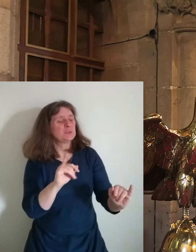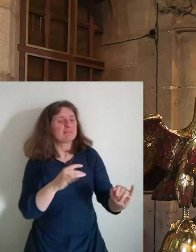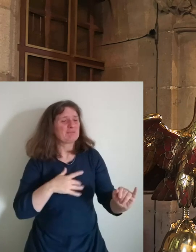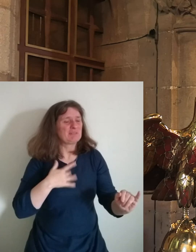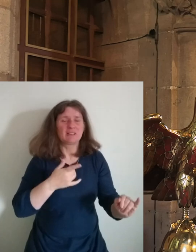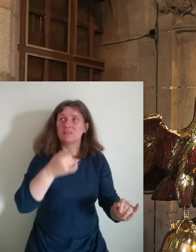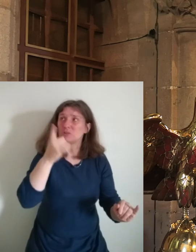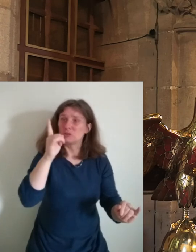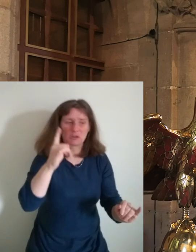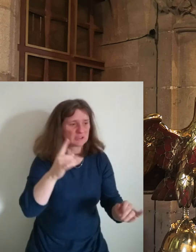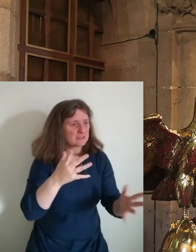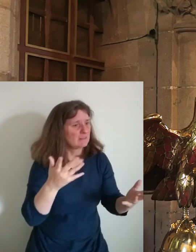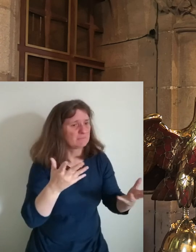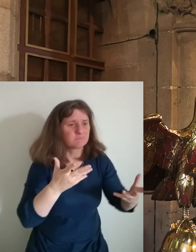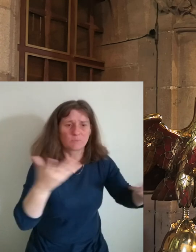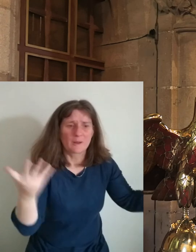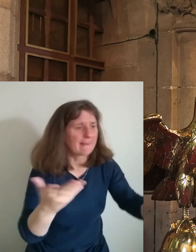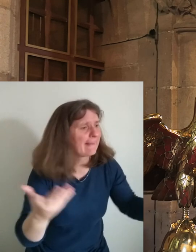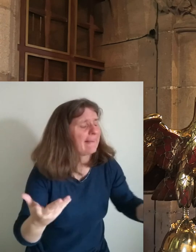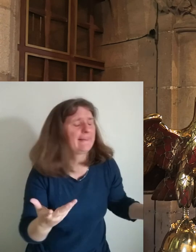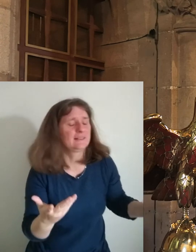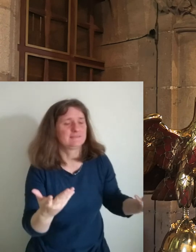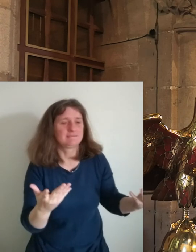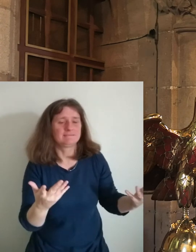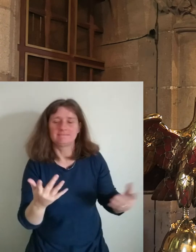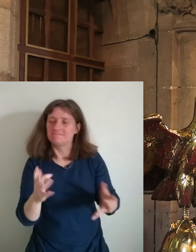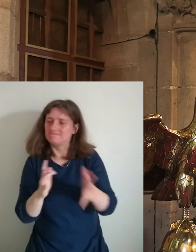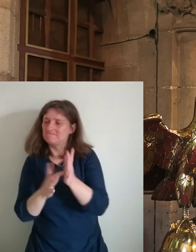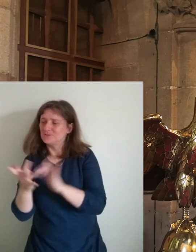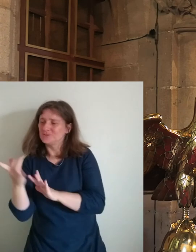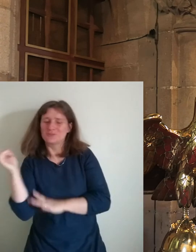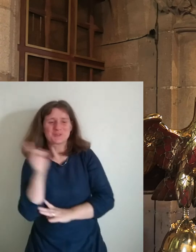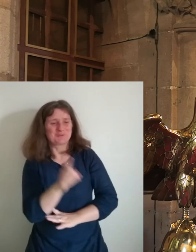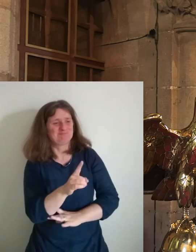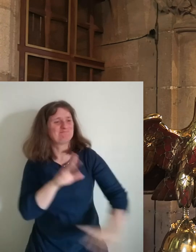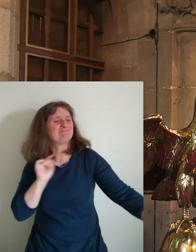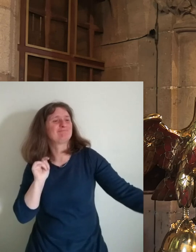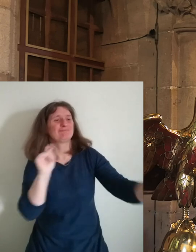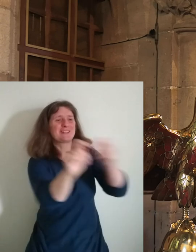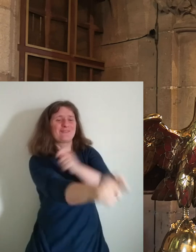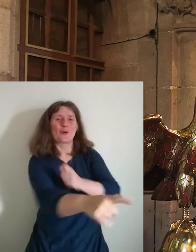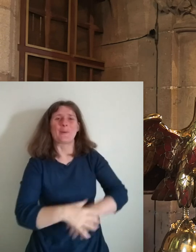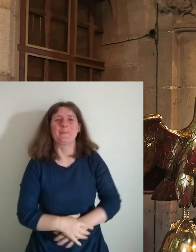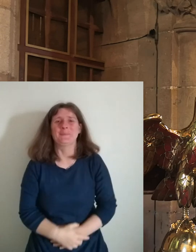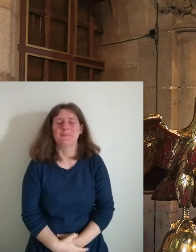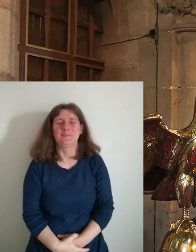where God and Jesus seem to have let his followers down, is marvellously transformed.